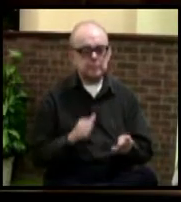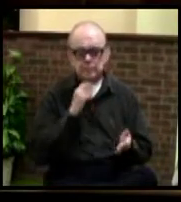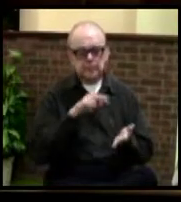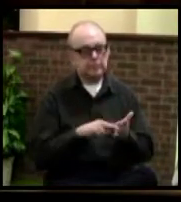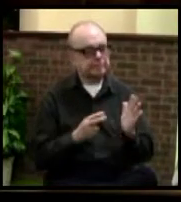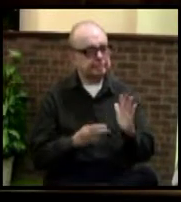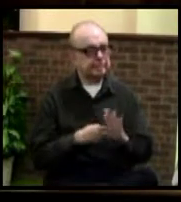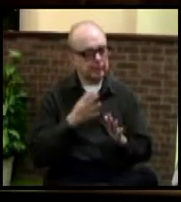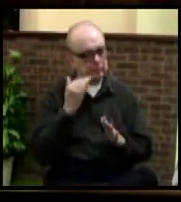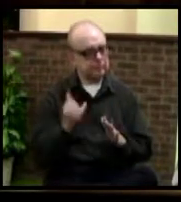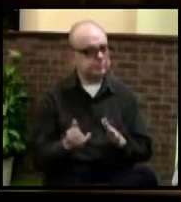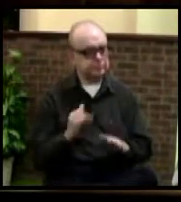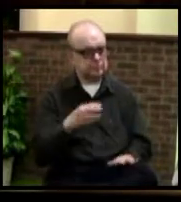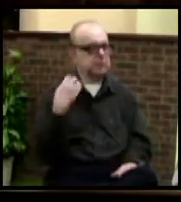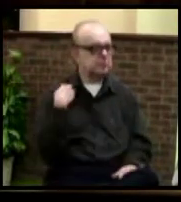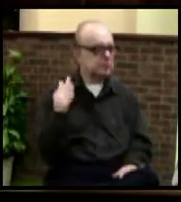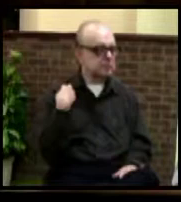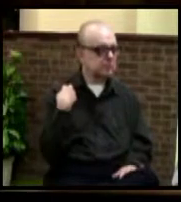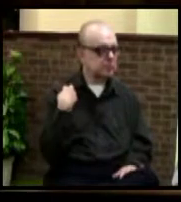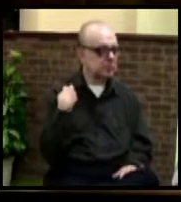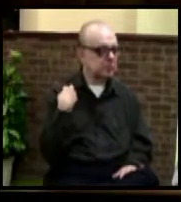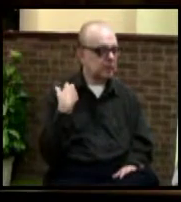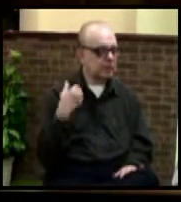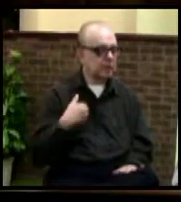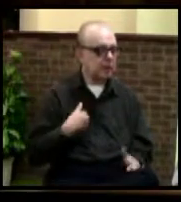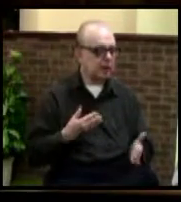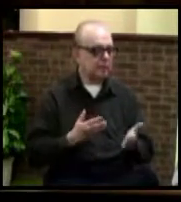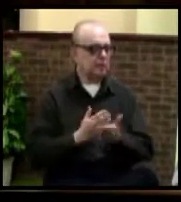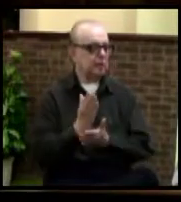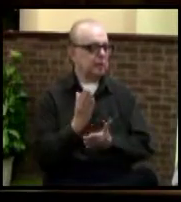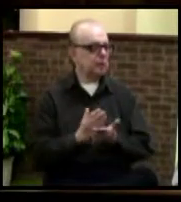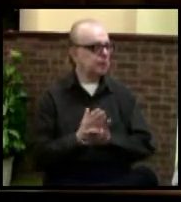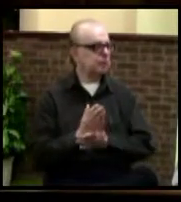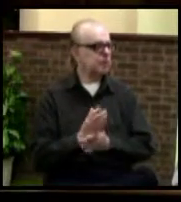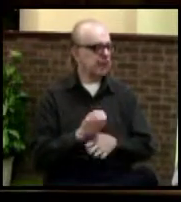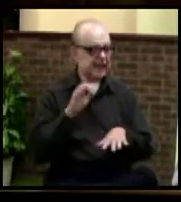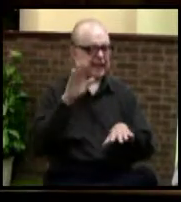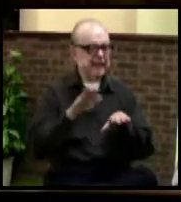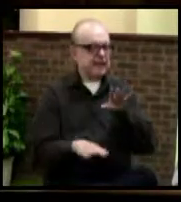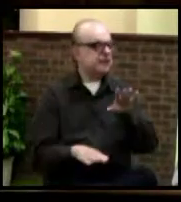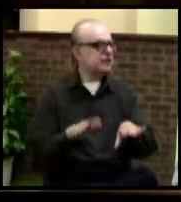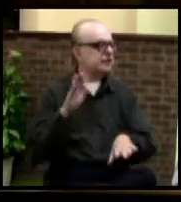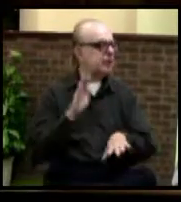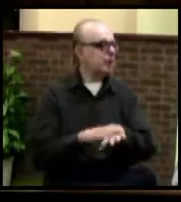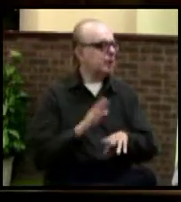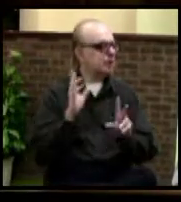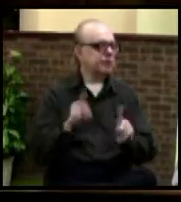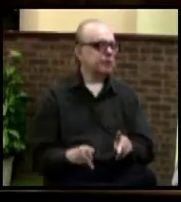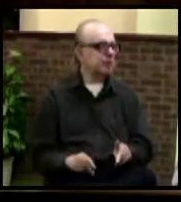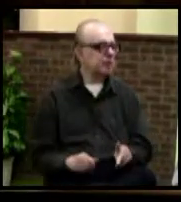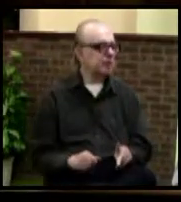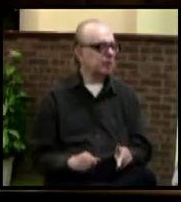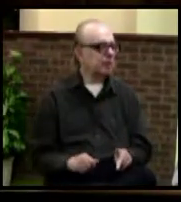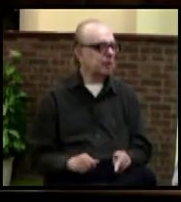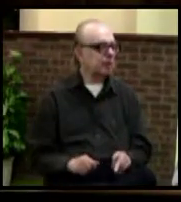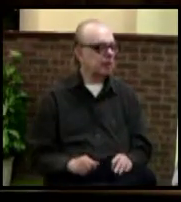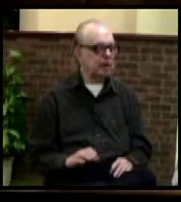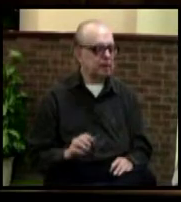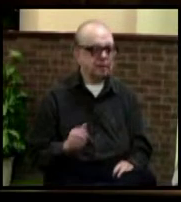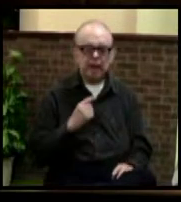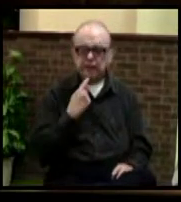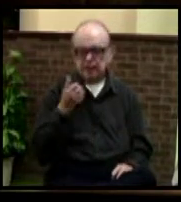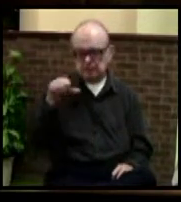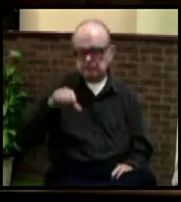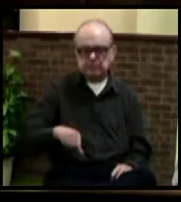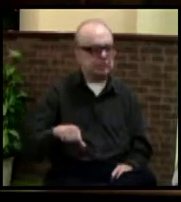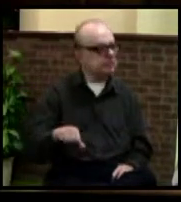Amen. It doesn't mean that just because you're the boss means you have the right to step over everybody and degrade people.